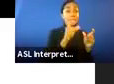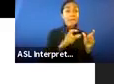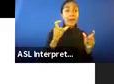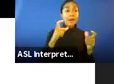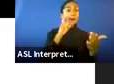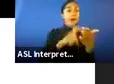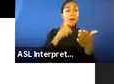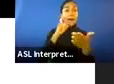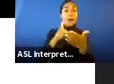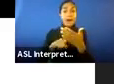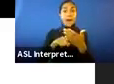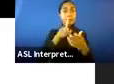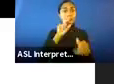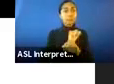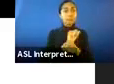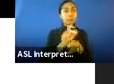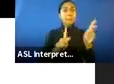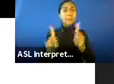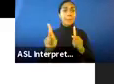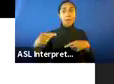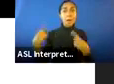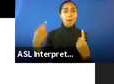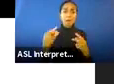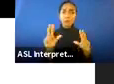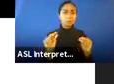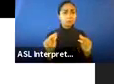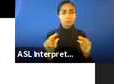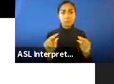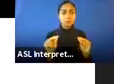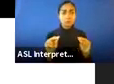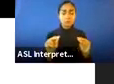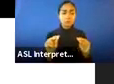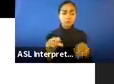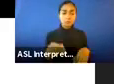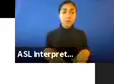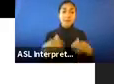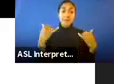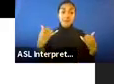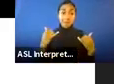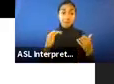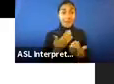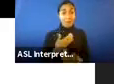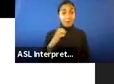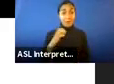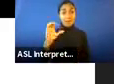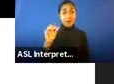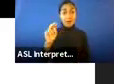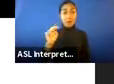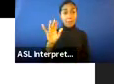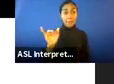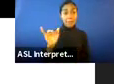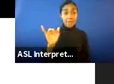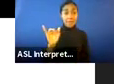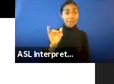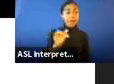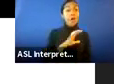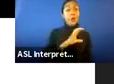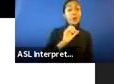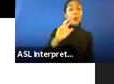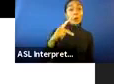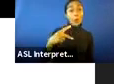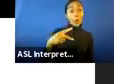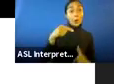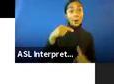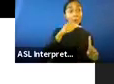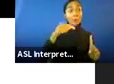recognized as persons. And we live in an economy now where corporations have all of the rights and privileges